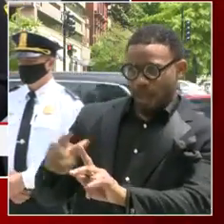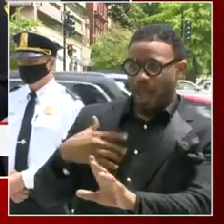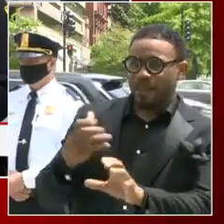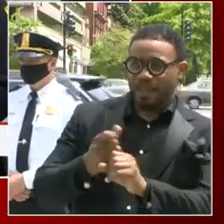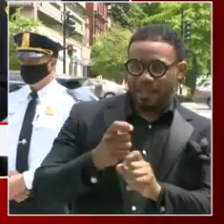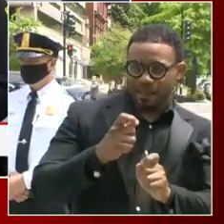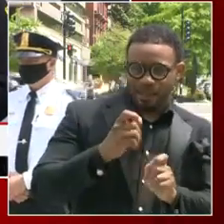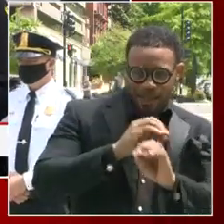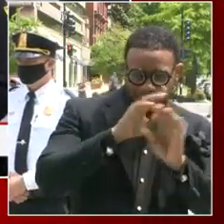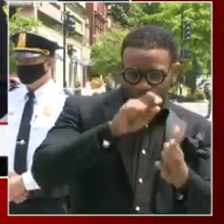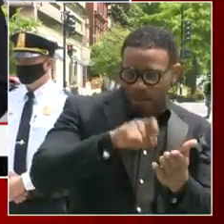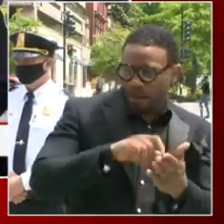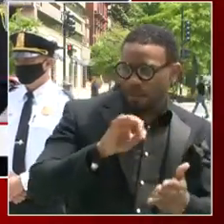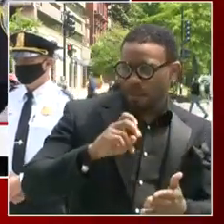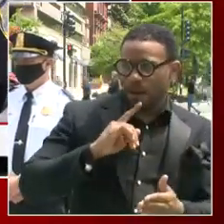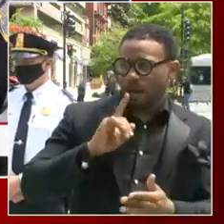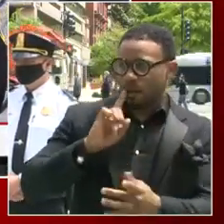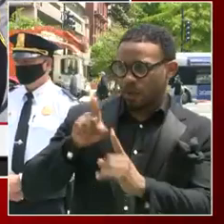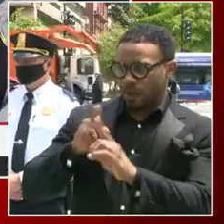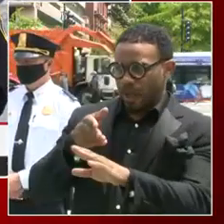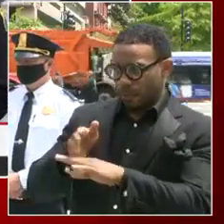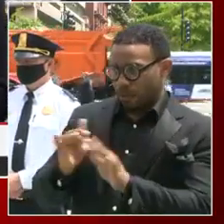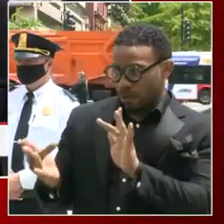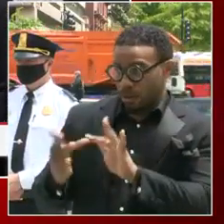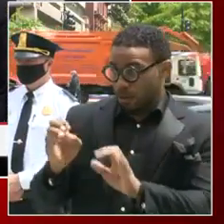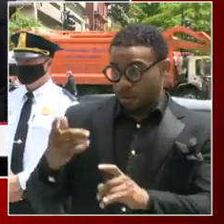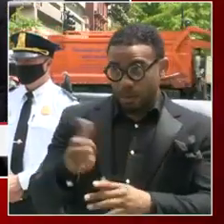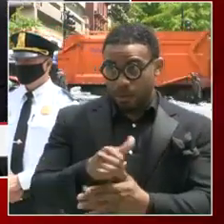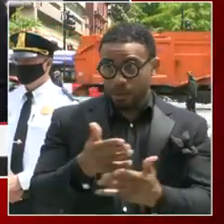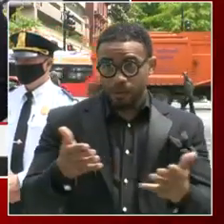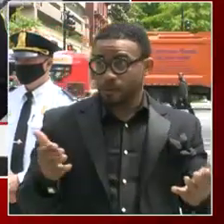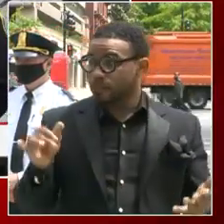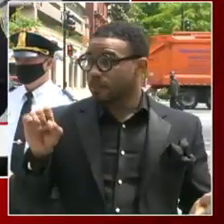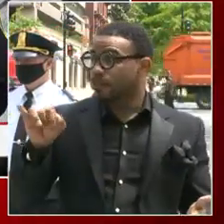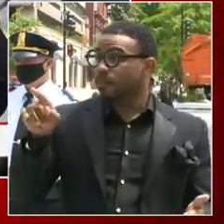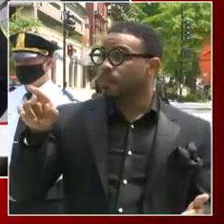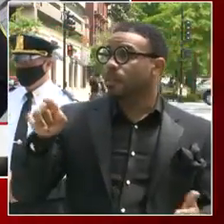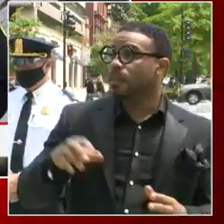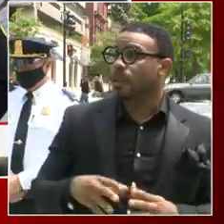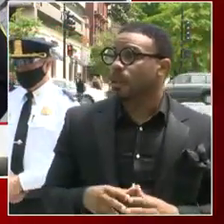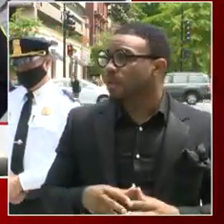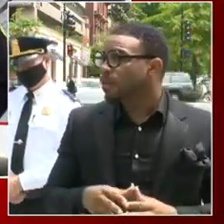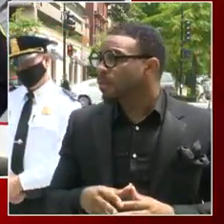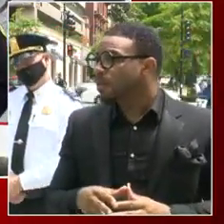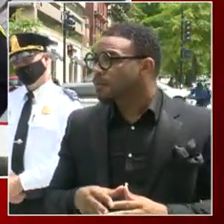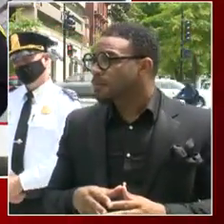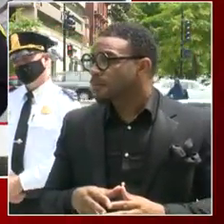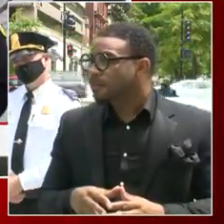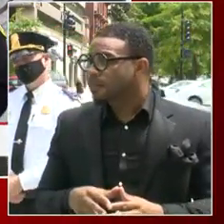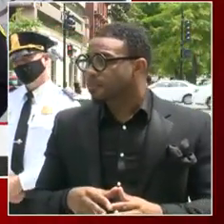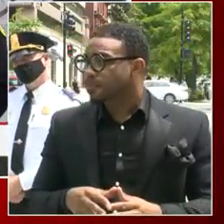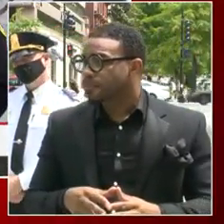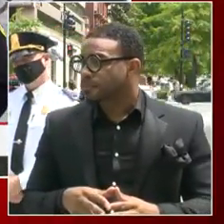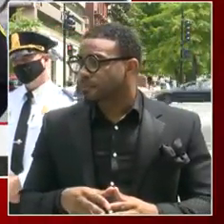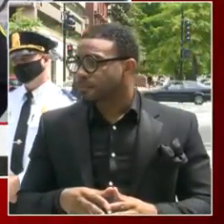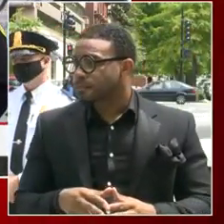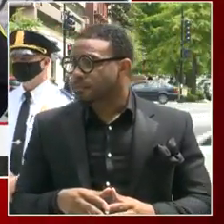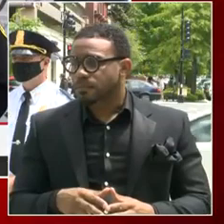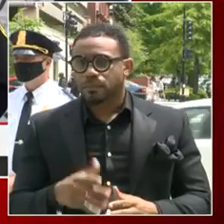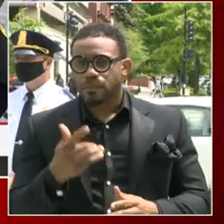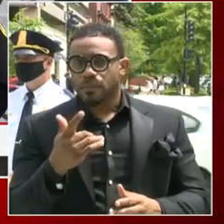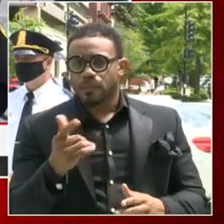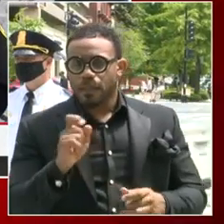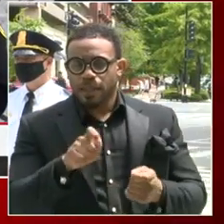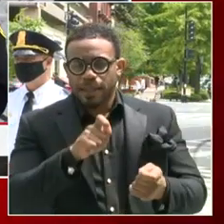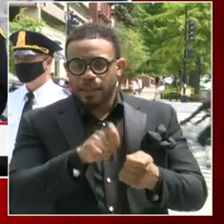the details about that, Mark. Thank you. Let me get the details. Anything else? Yes. Couple Vision Zero ATE questions. Can you detail a